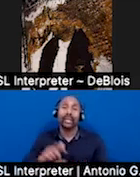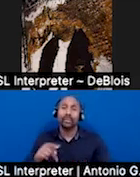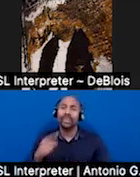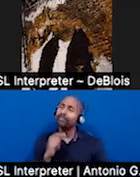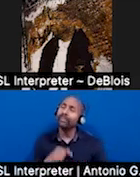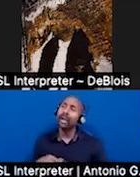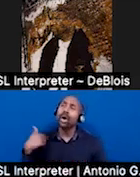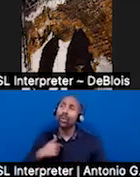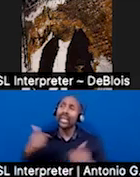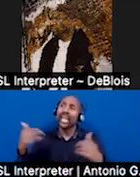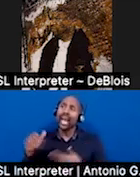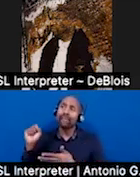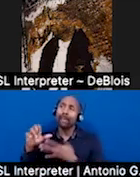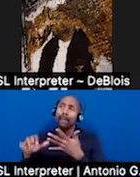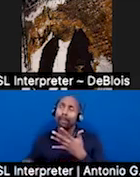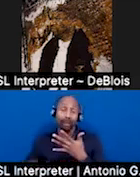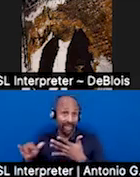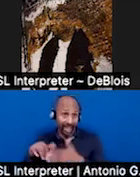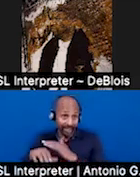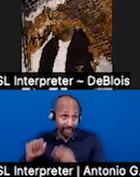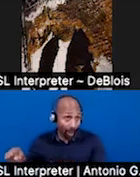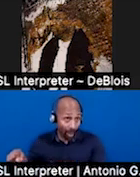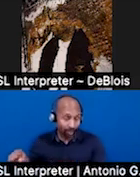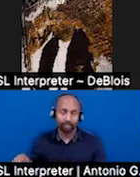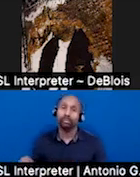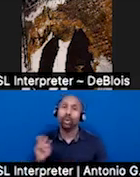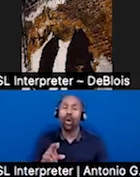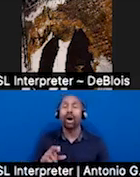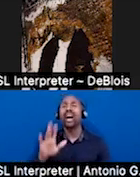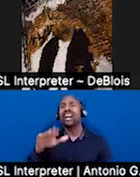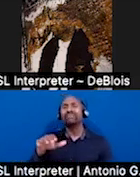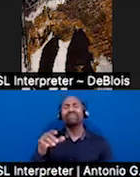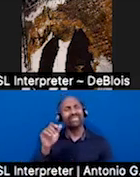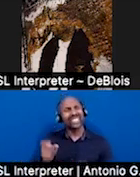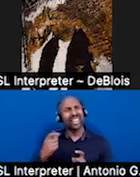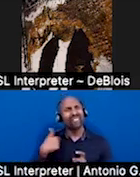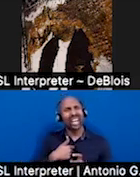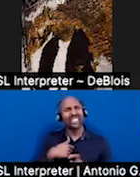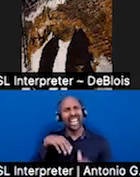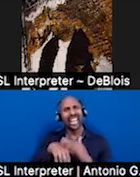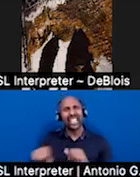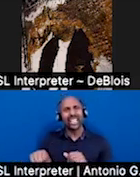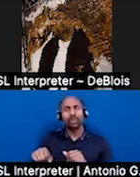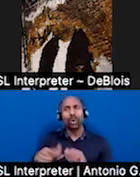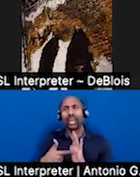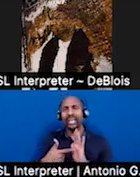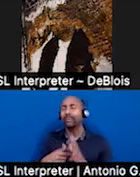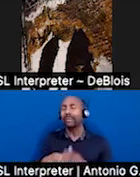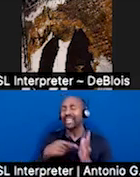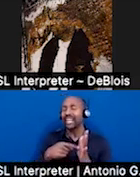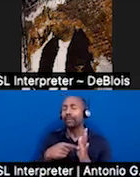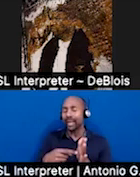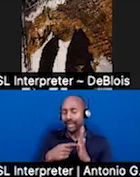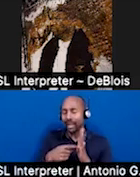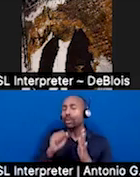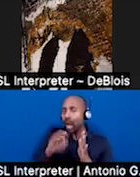of an accessible learning management system? But it really is individualized and determined by the student,